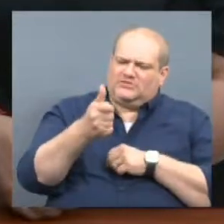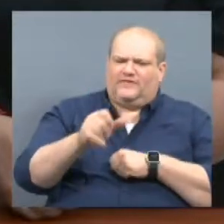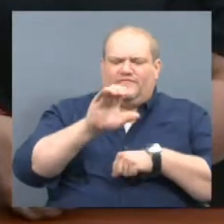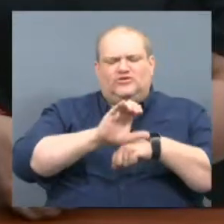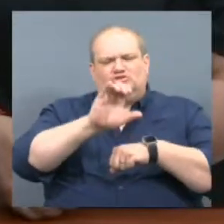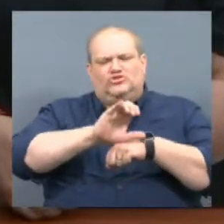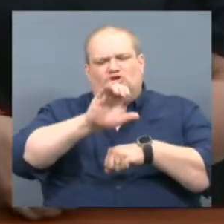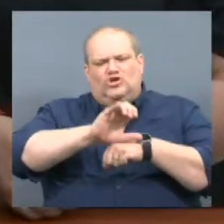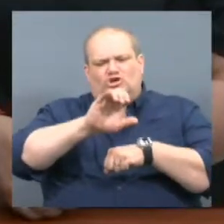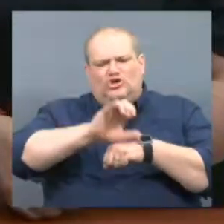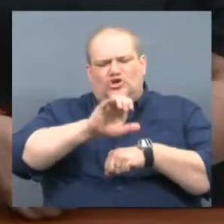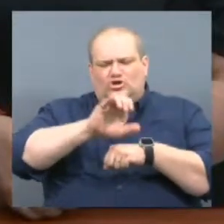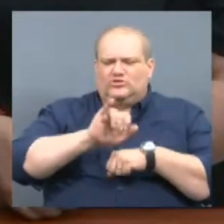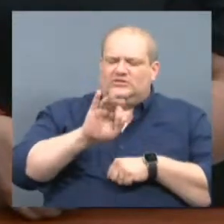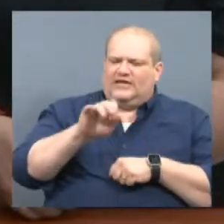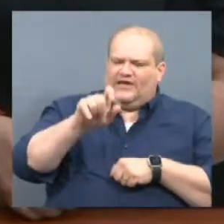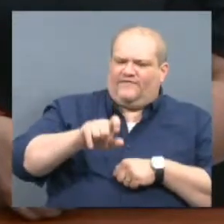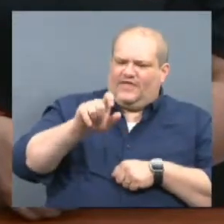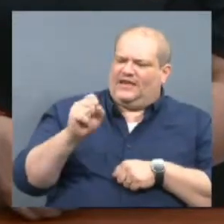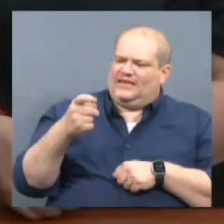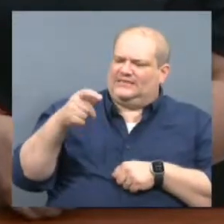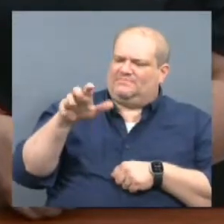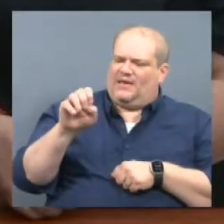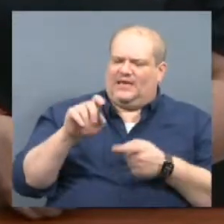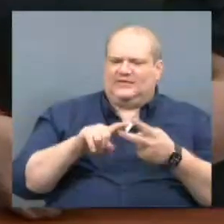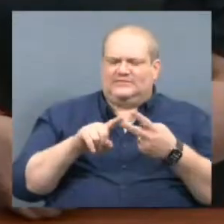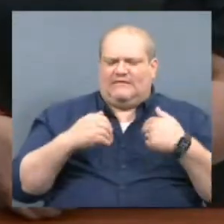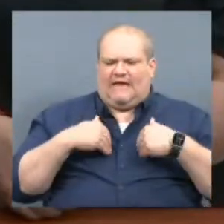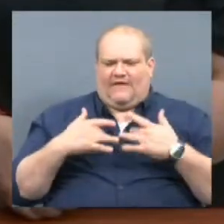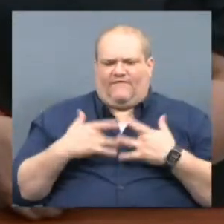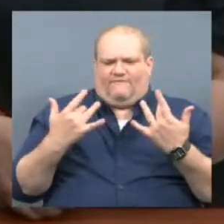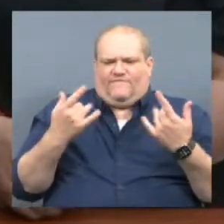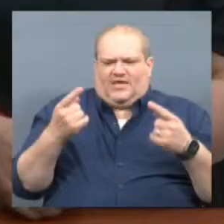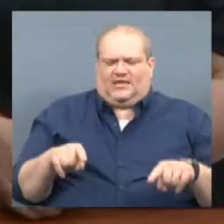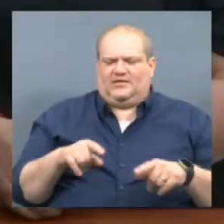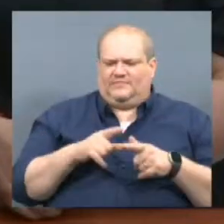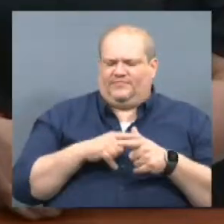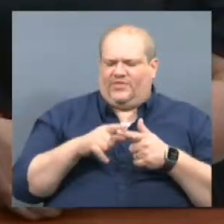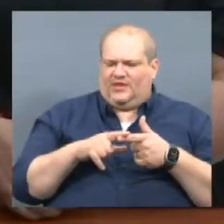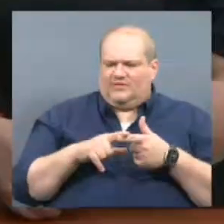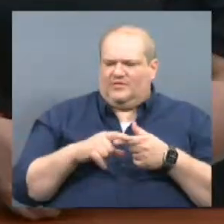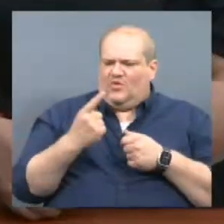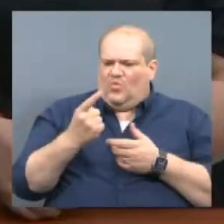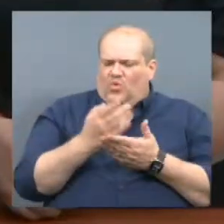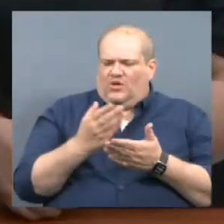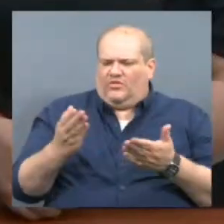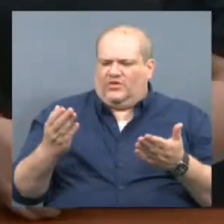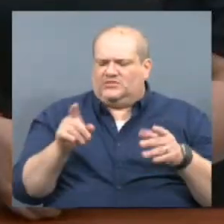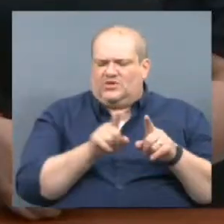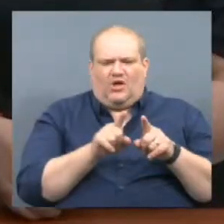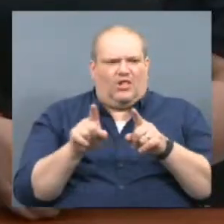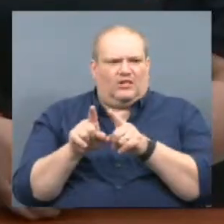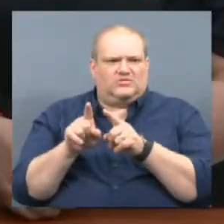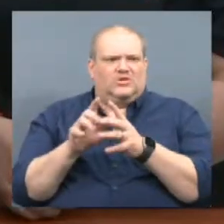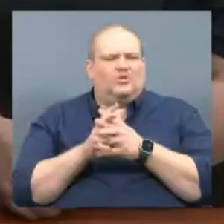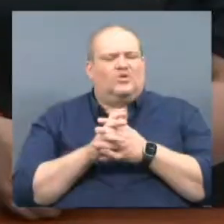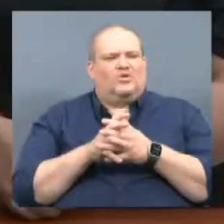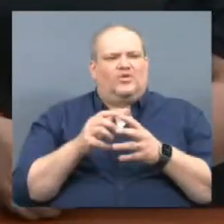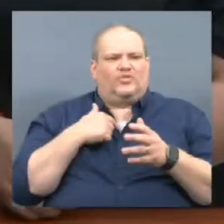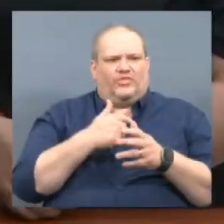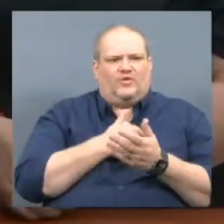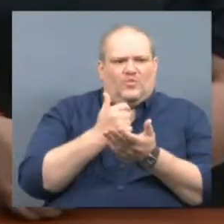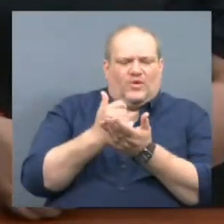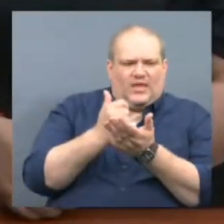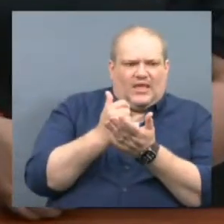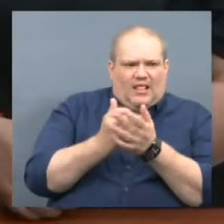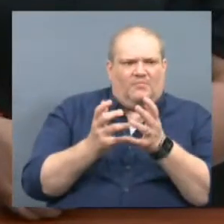Churches even, if they need the space or if they have an event, one of the things that also that we help